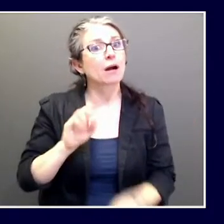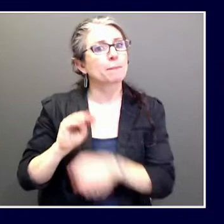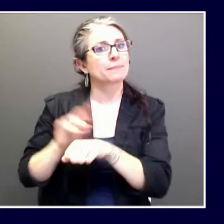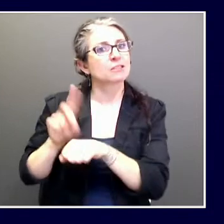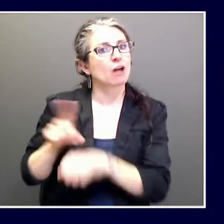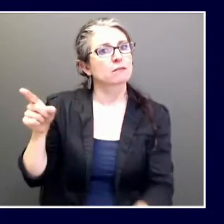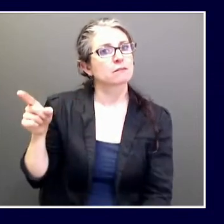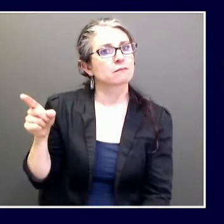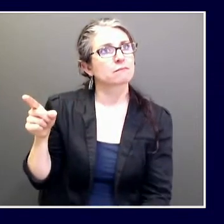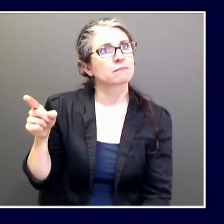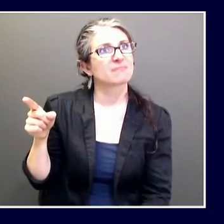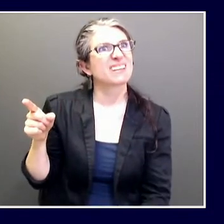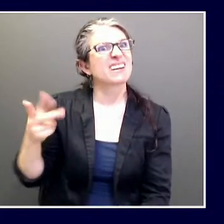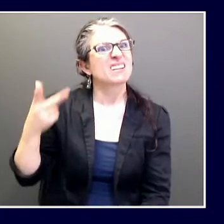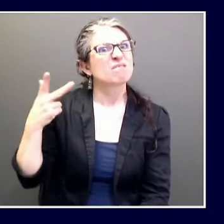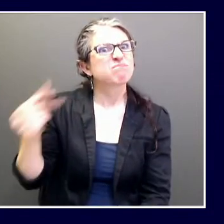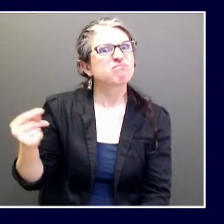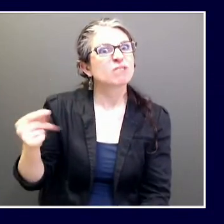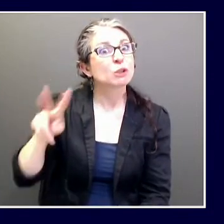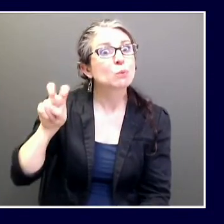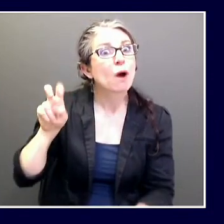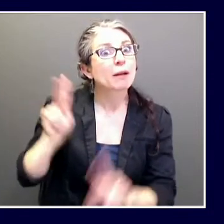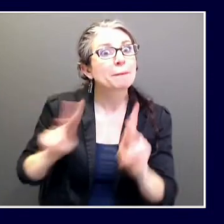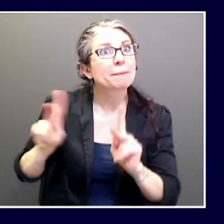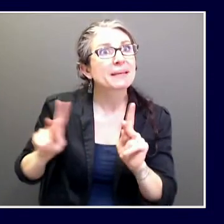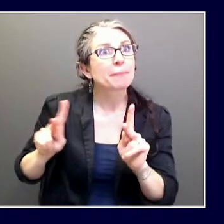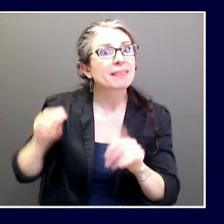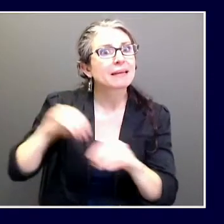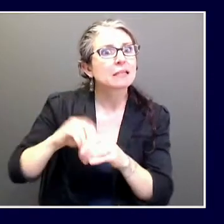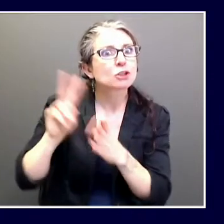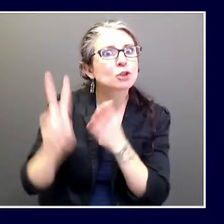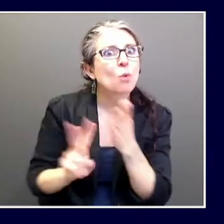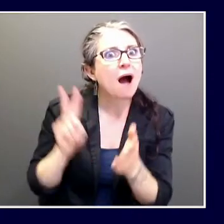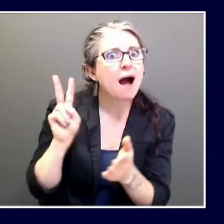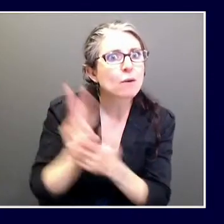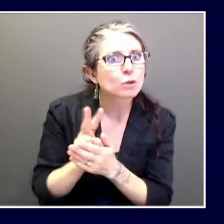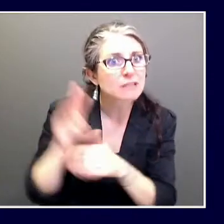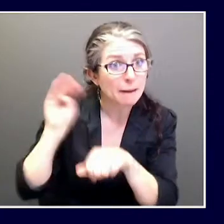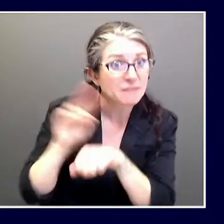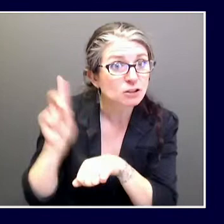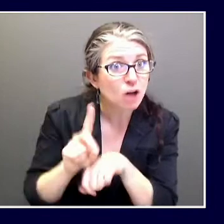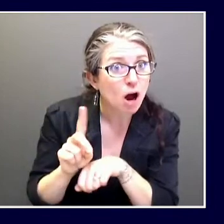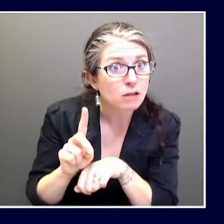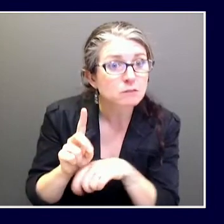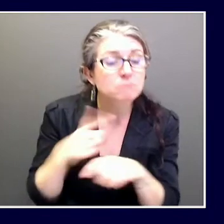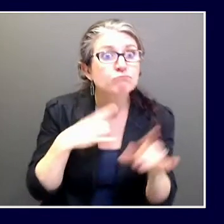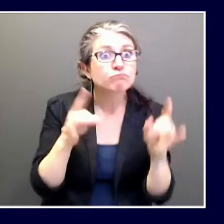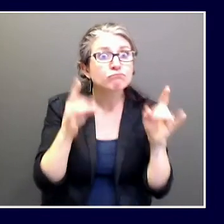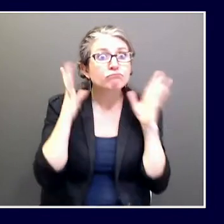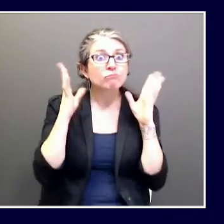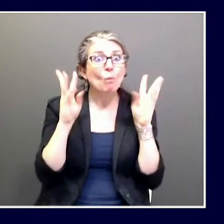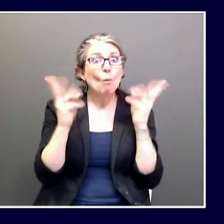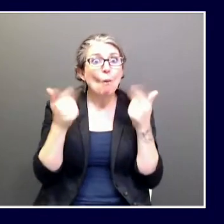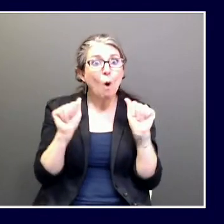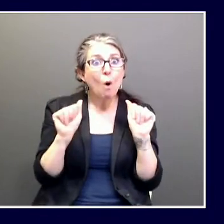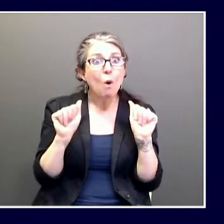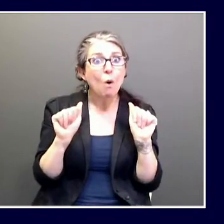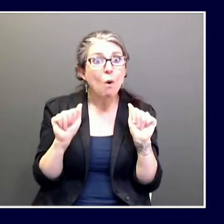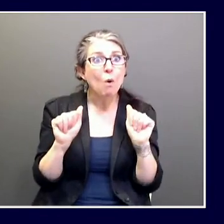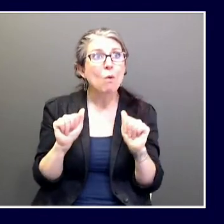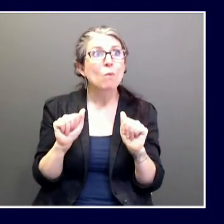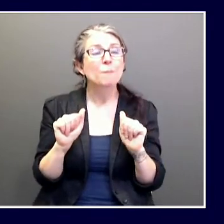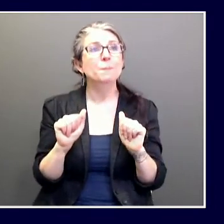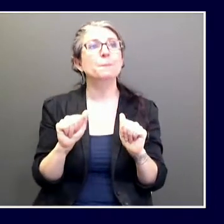there. We've heard those concerns and we're working to address them. Thank you very much. Thanks. Let me go to Brian over